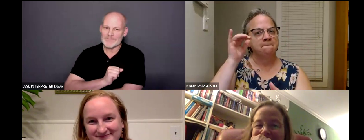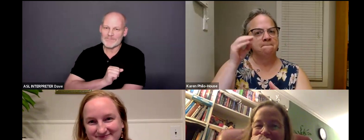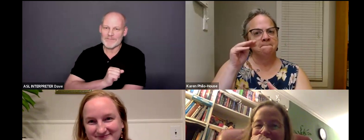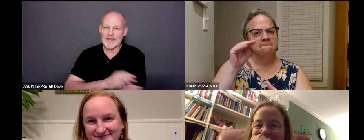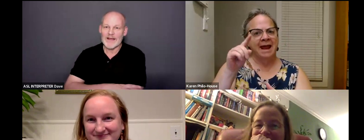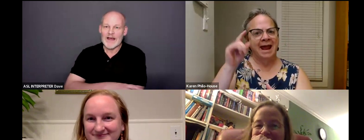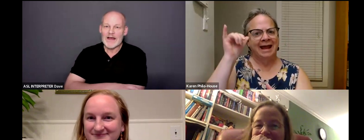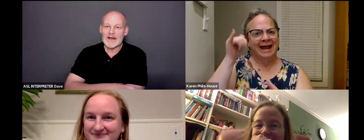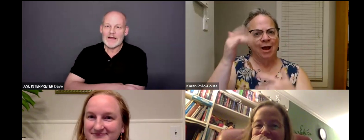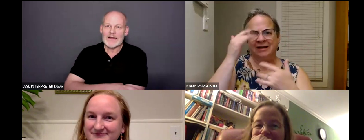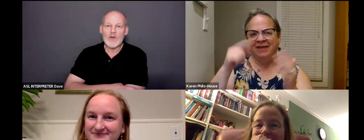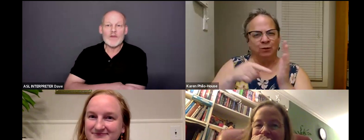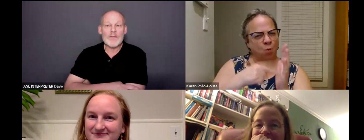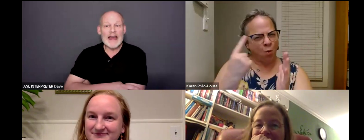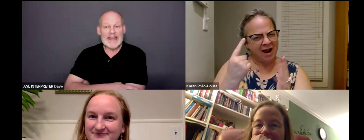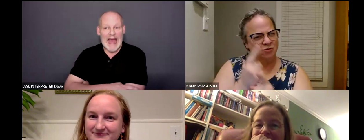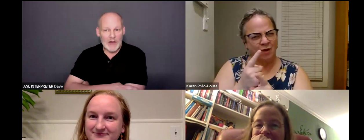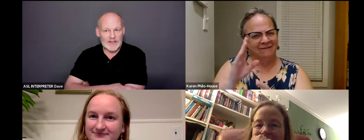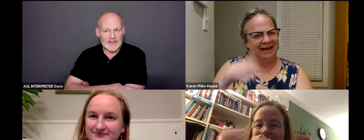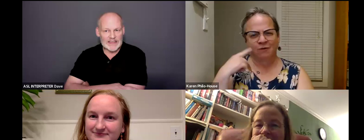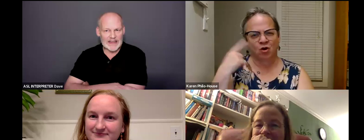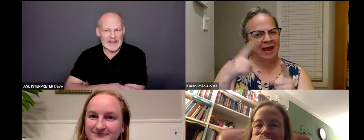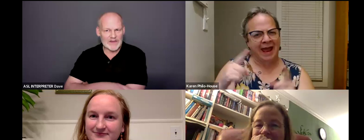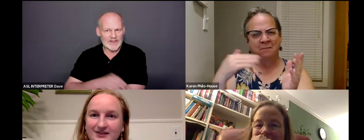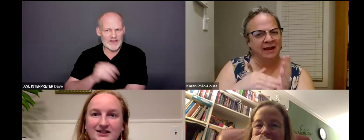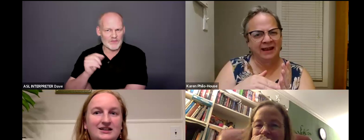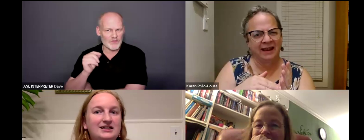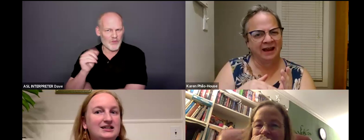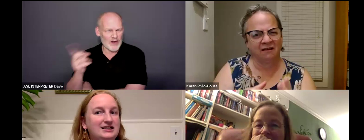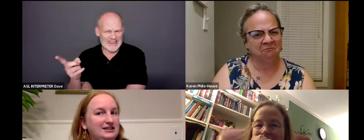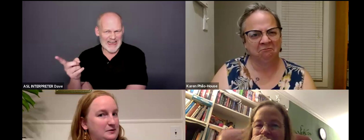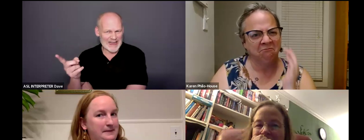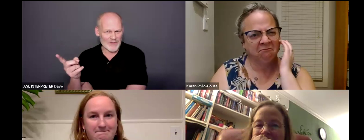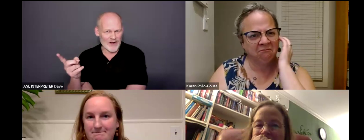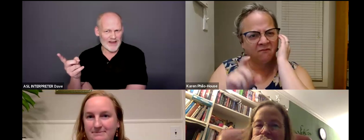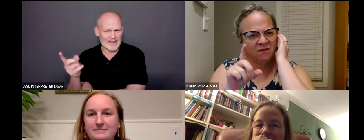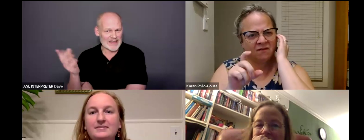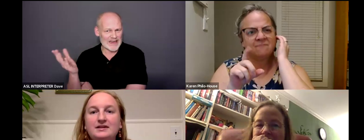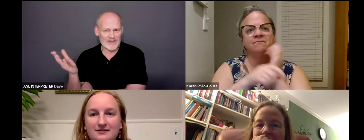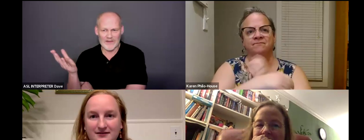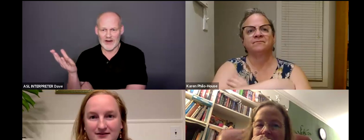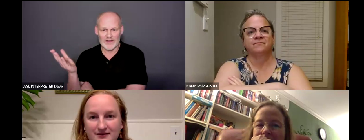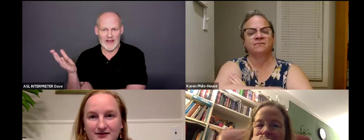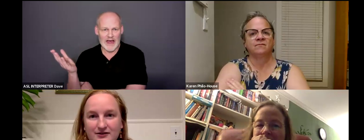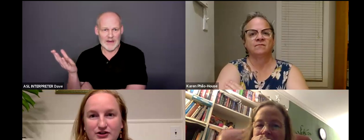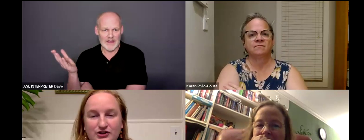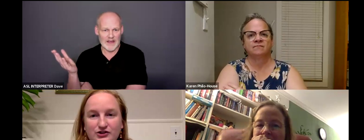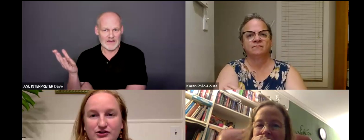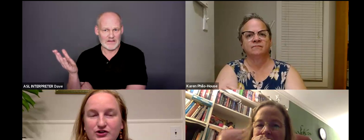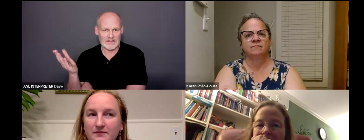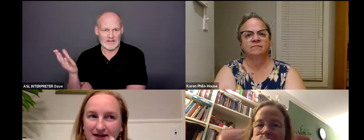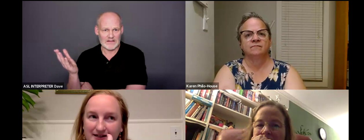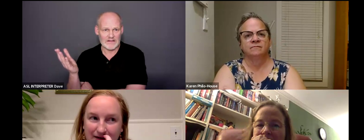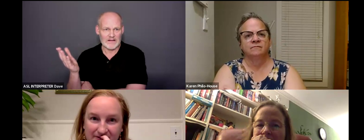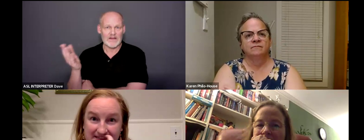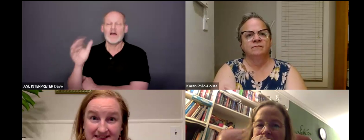interesting. Now with mad cow disease, I think it was just one time, right? Because I'd never really heard of that happening again.